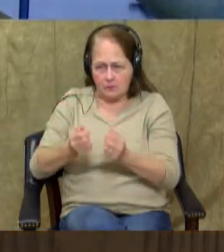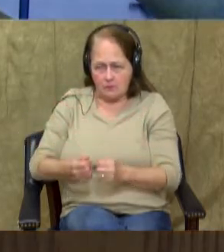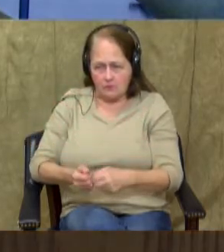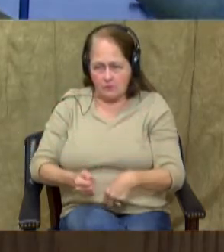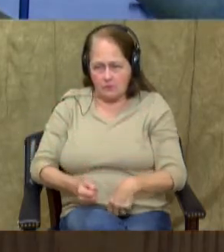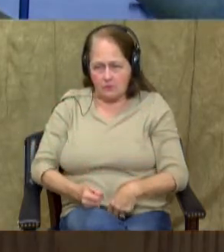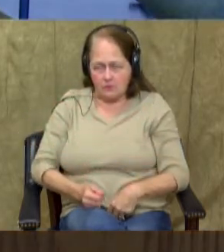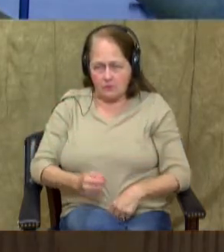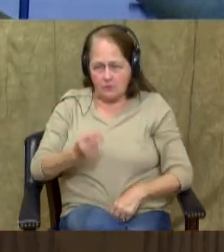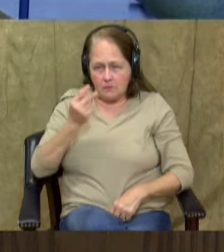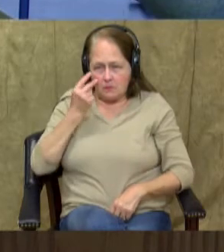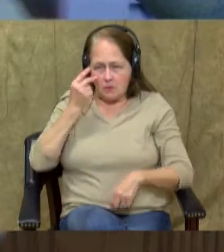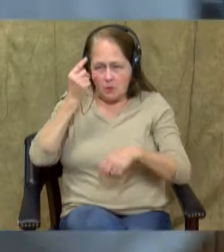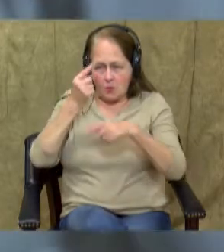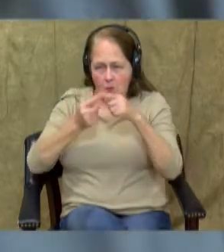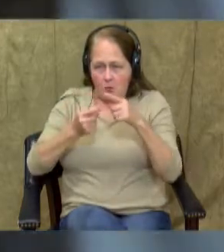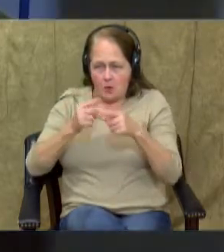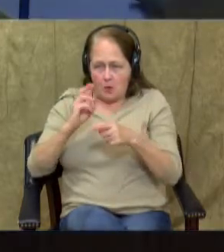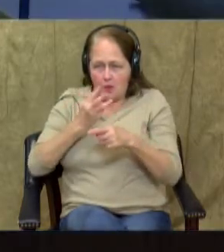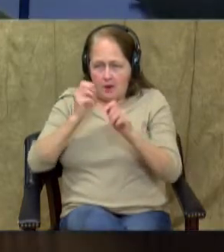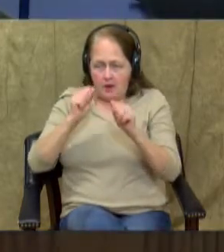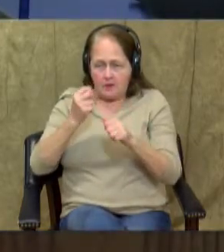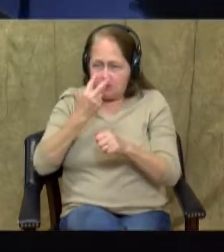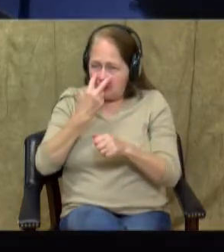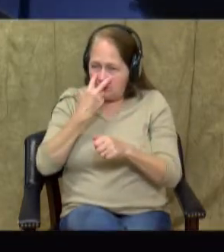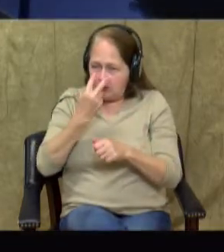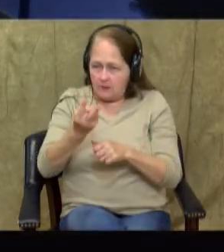And let's see what we can see.